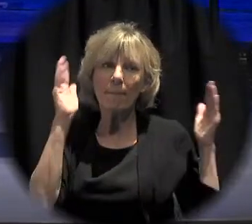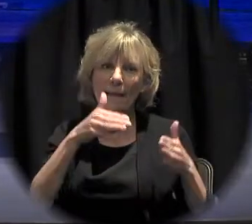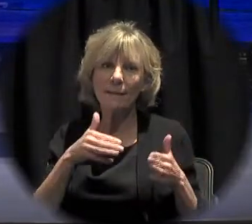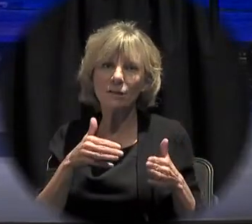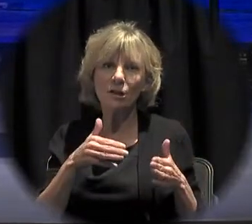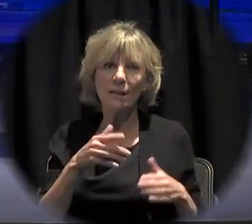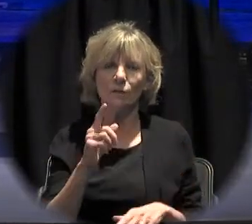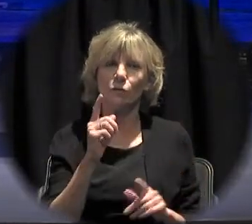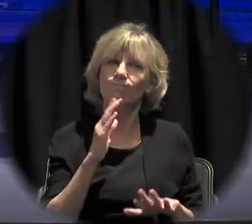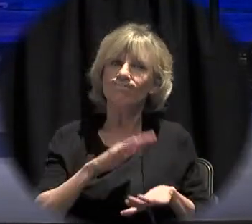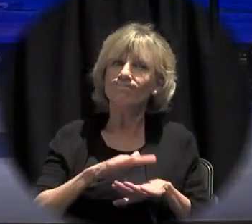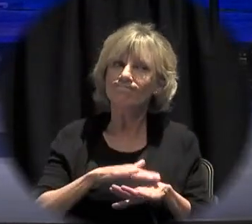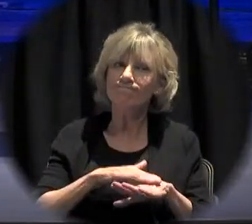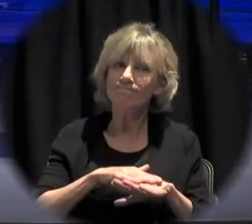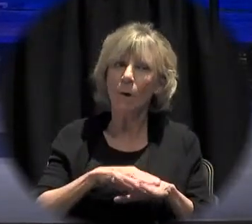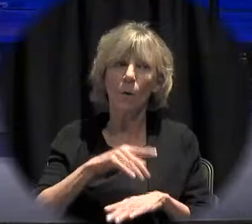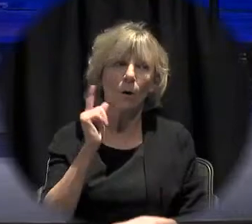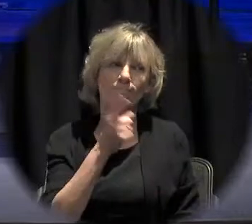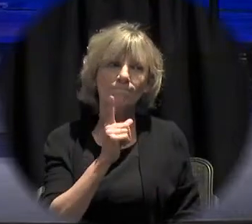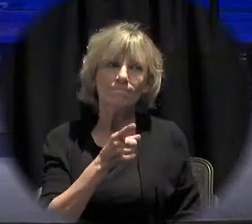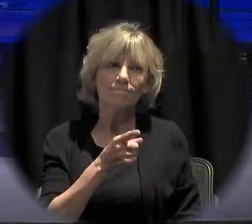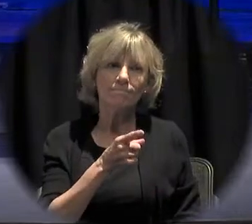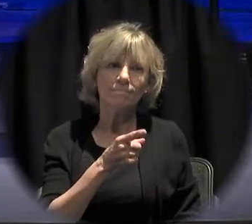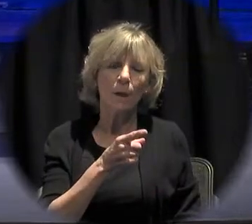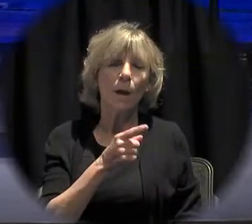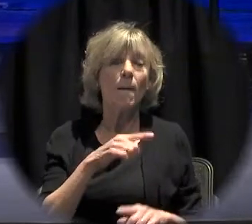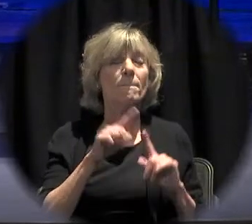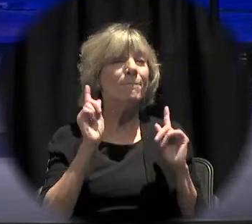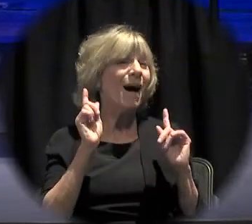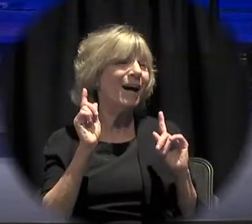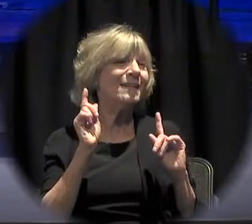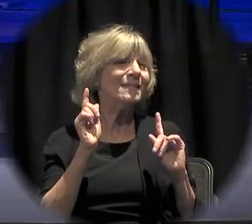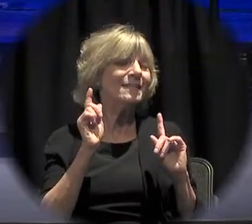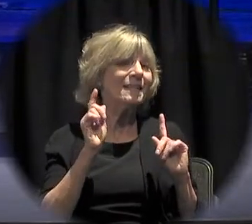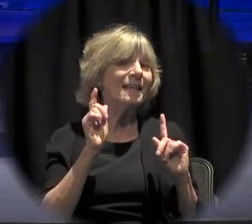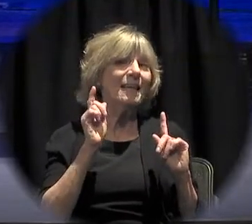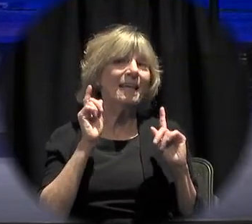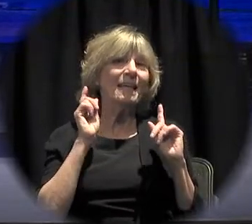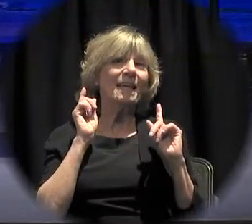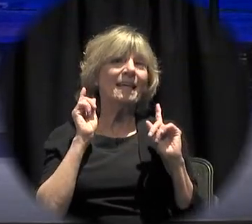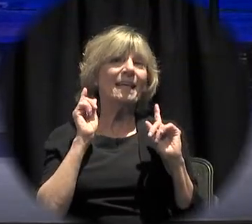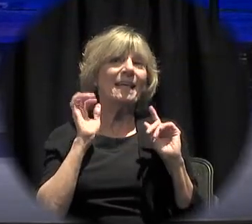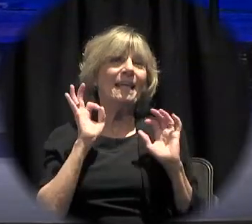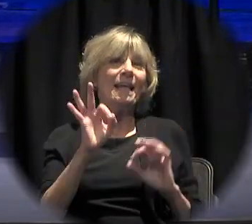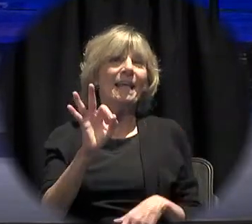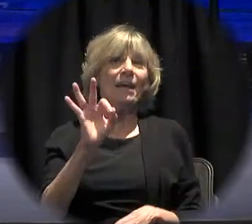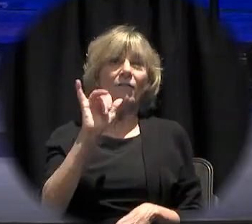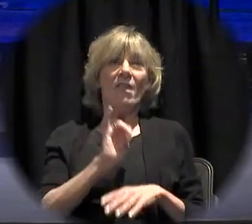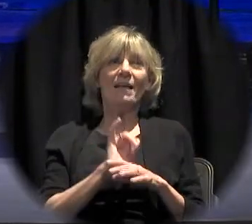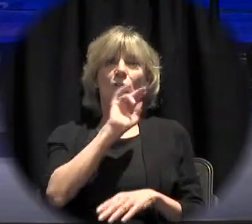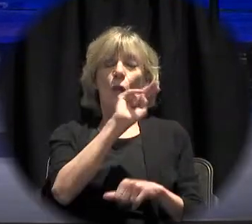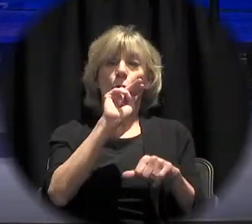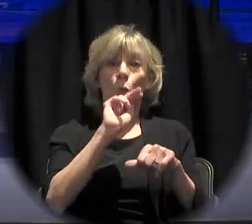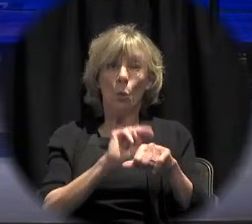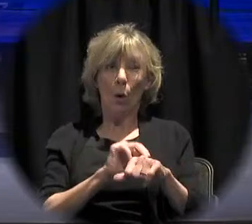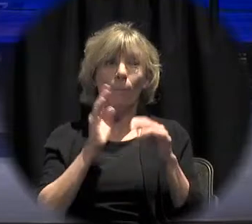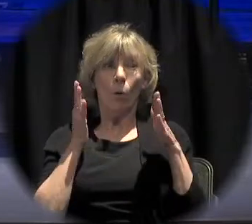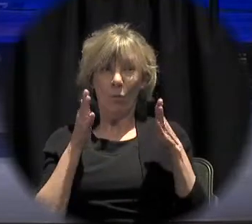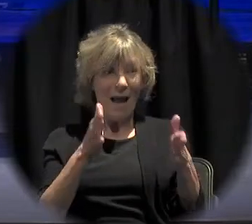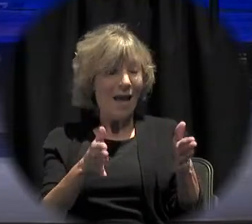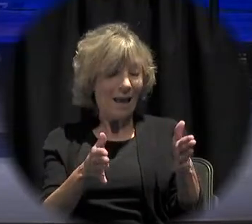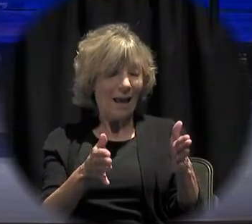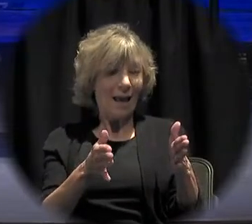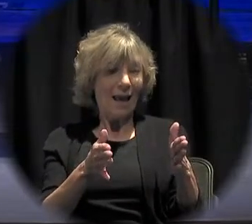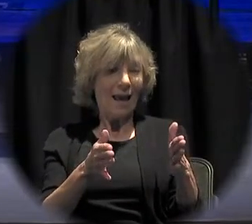consequence or be a little angry or give a stern look. But when that's part of the normal pattern in a family life, it tears at relationship